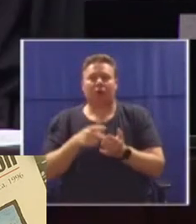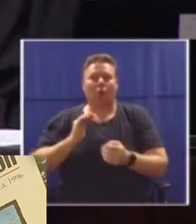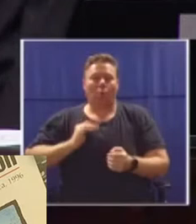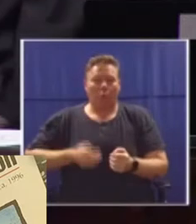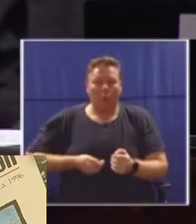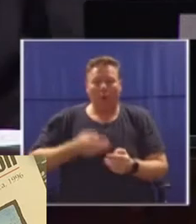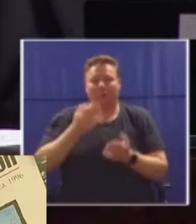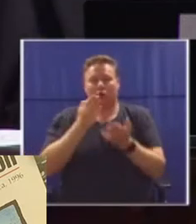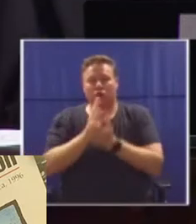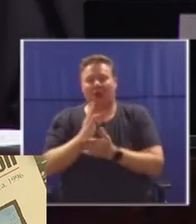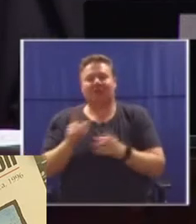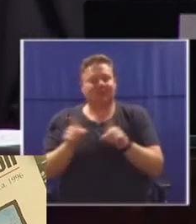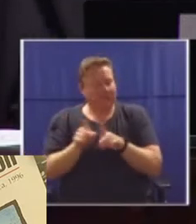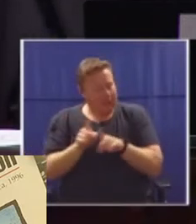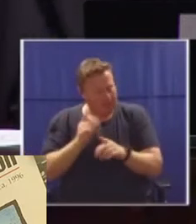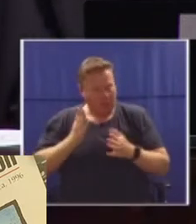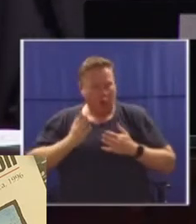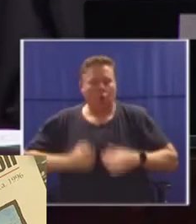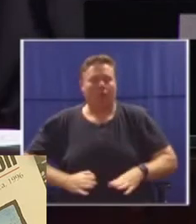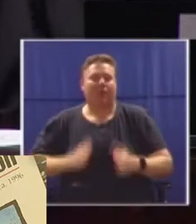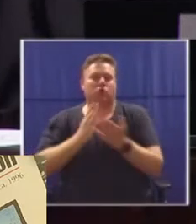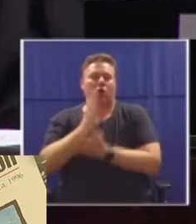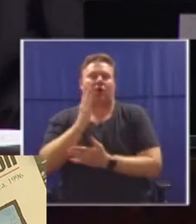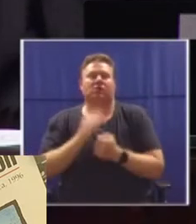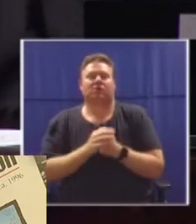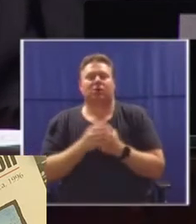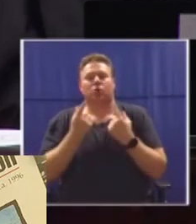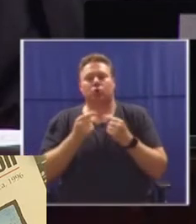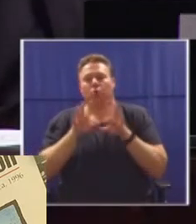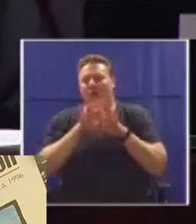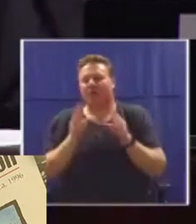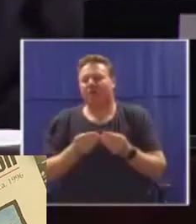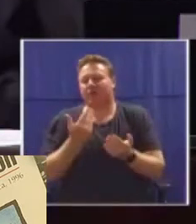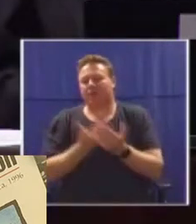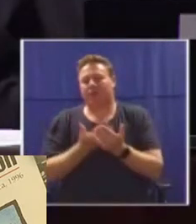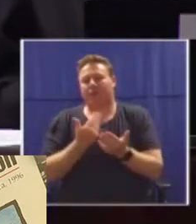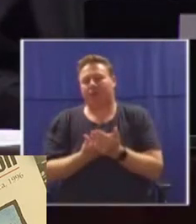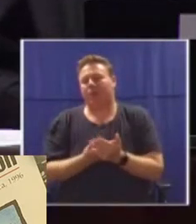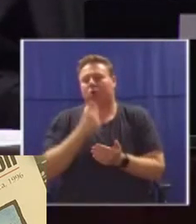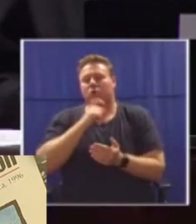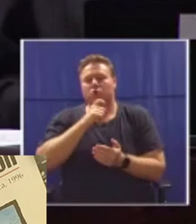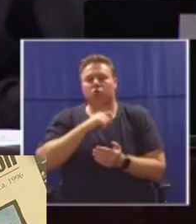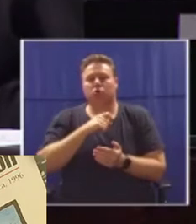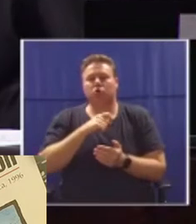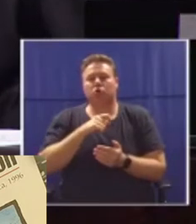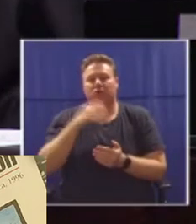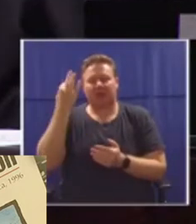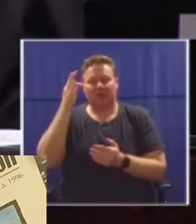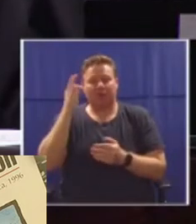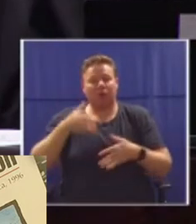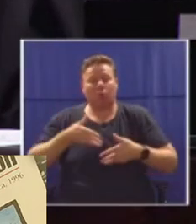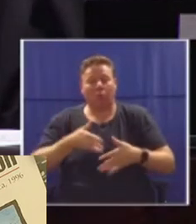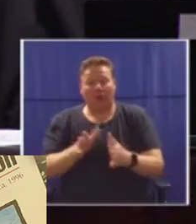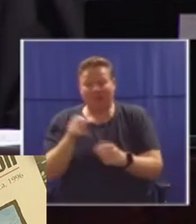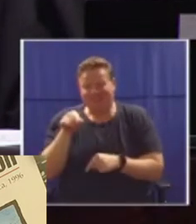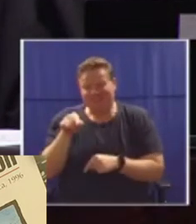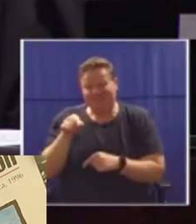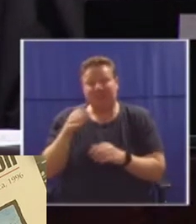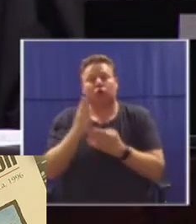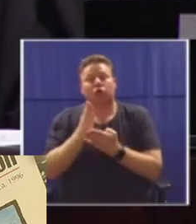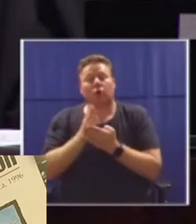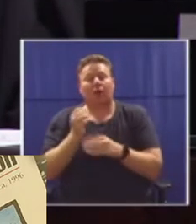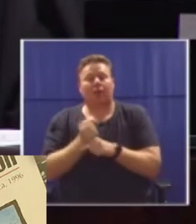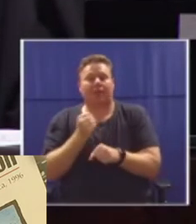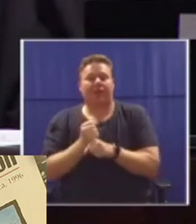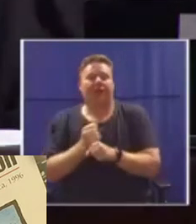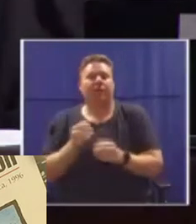rights are human rights and will do all that is required to use the state as a vehicle for the advancement and the